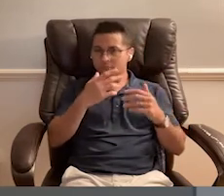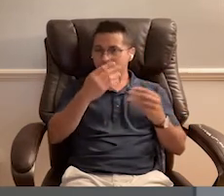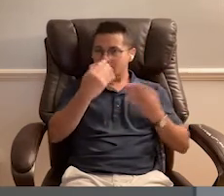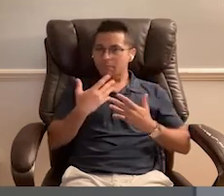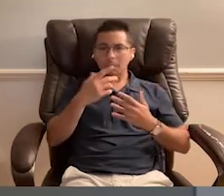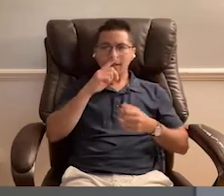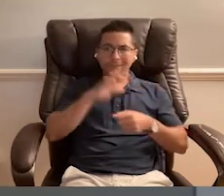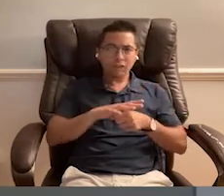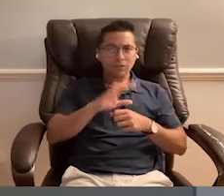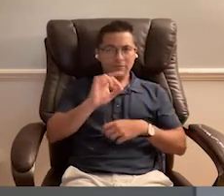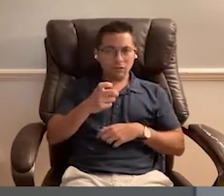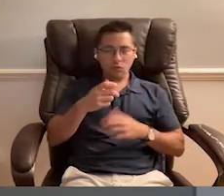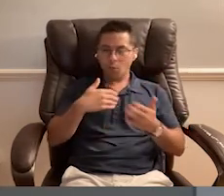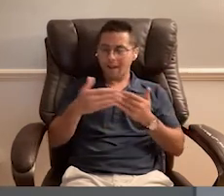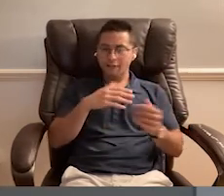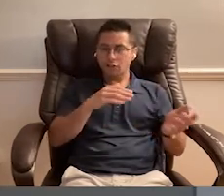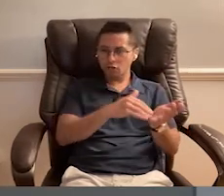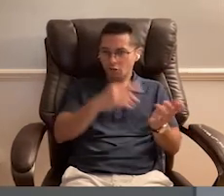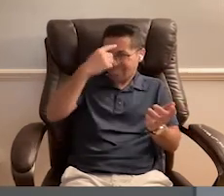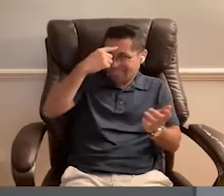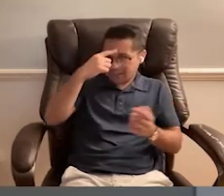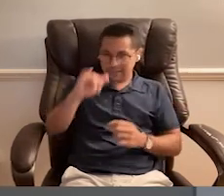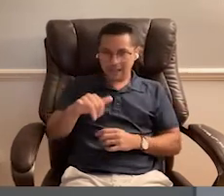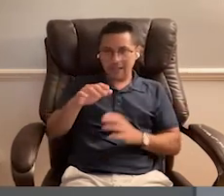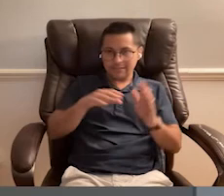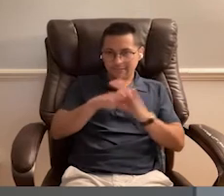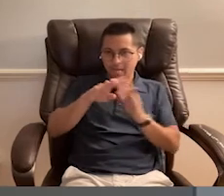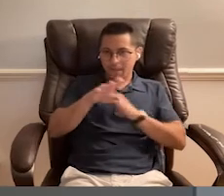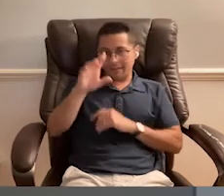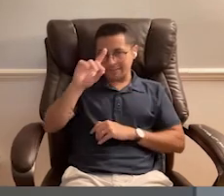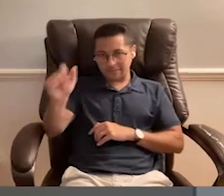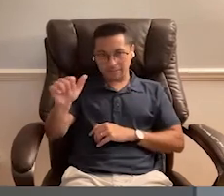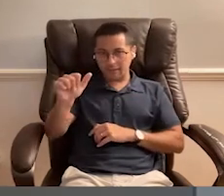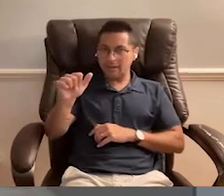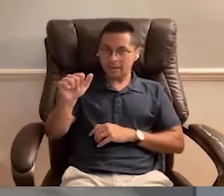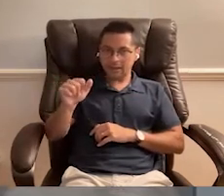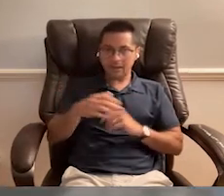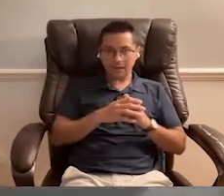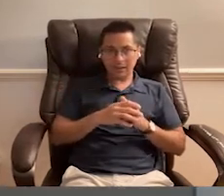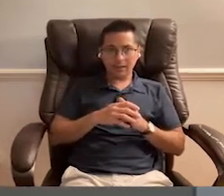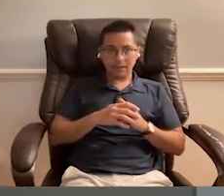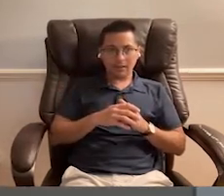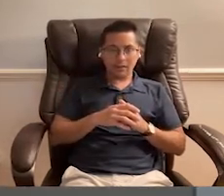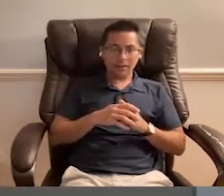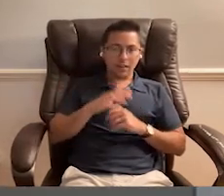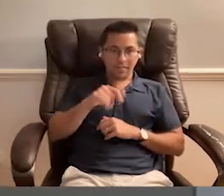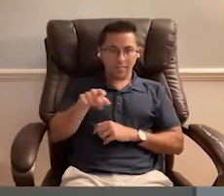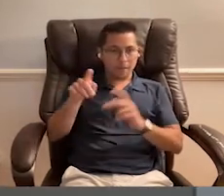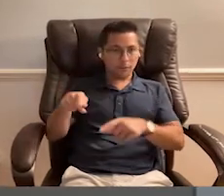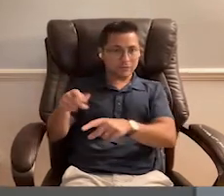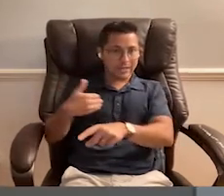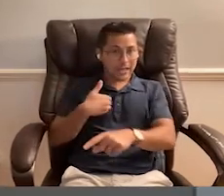the physician a confirmed diagnosis of whatever the doctor thinks that the developmental disability, one of the ones that we've been naming,